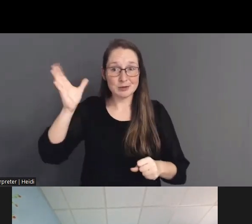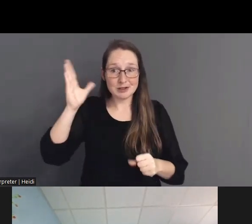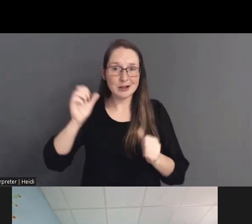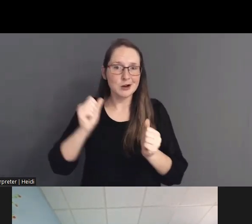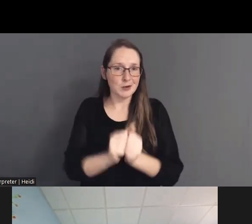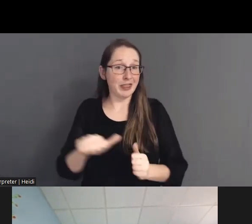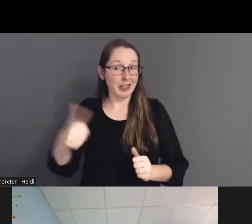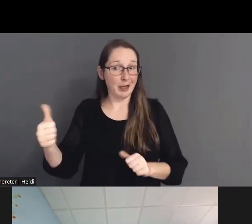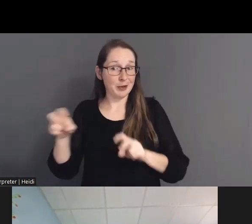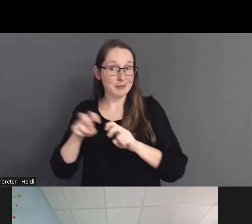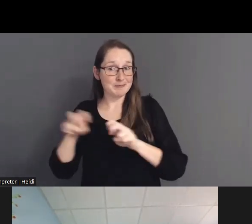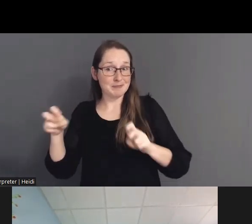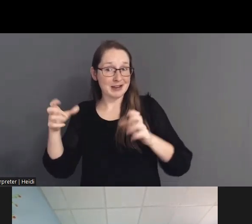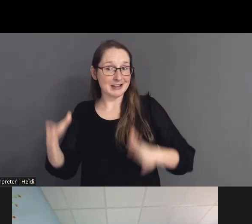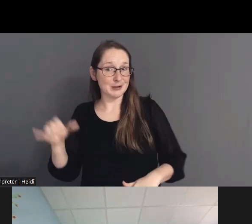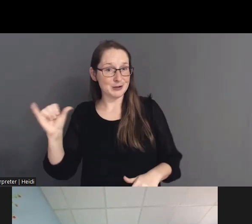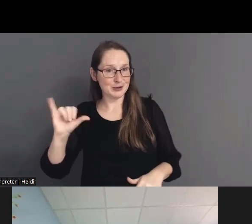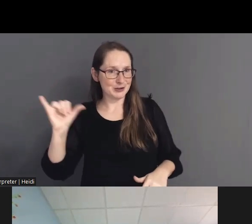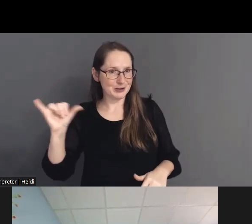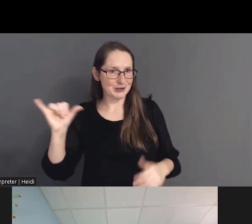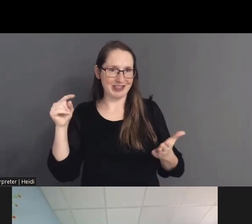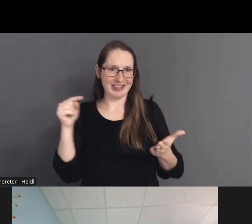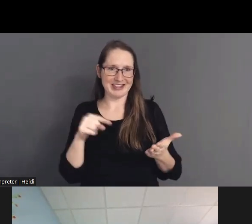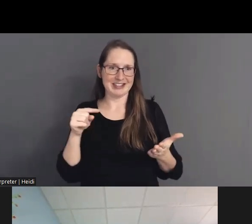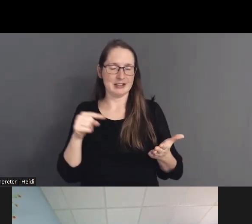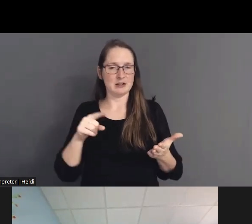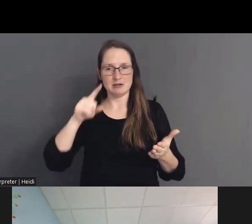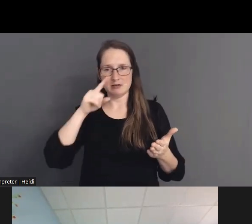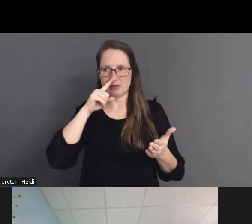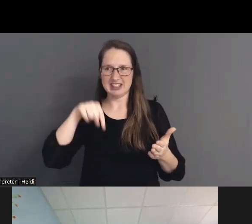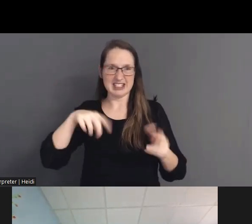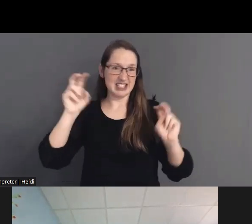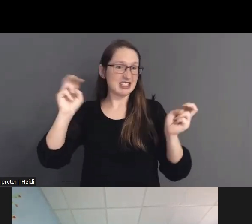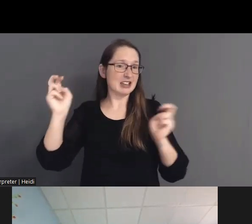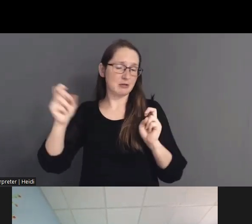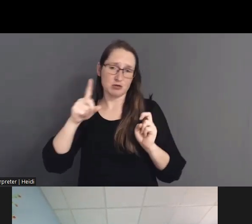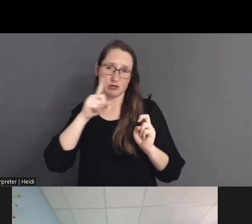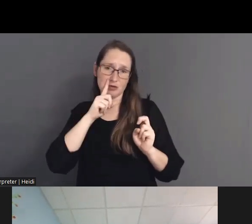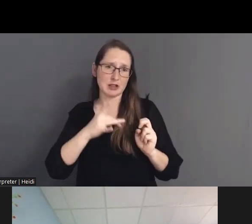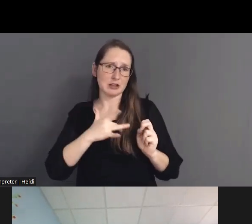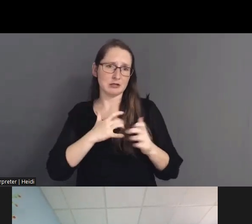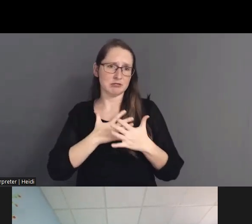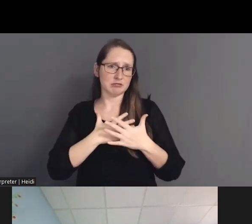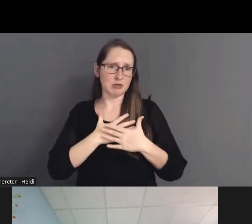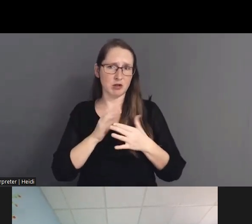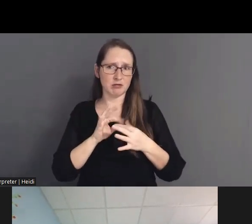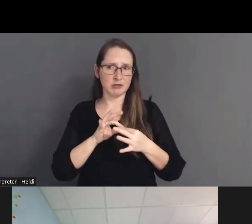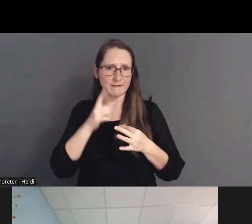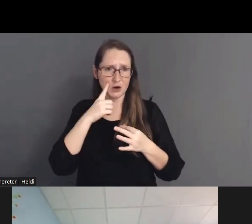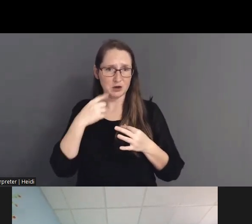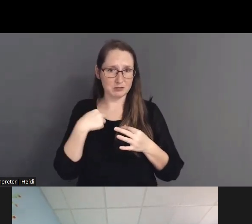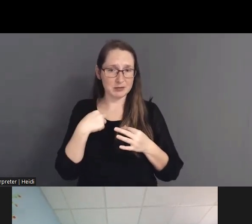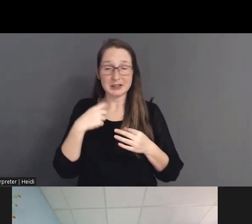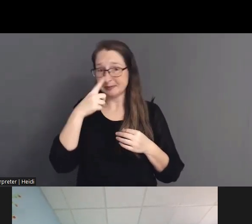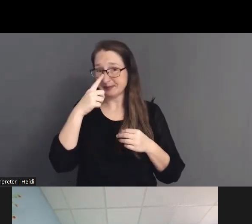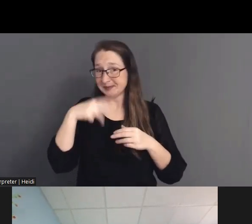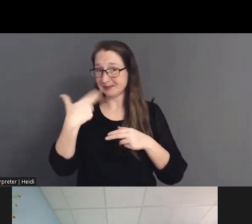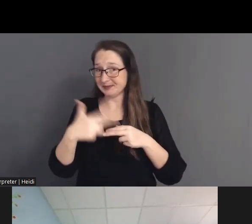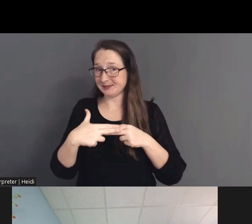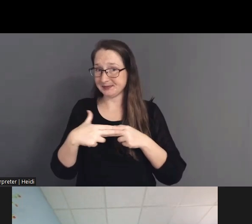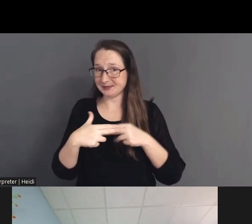other panelists, because this is a topic that is very near and dear to me. Can we move to the next slide?